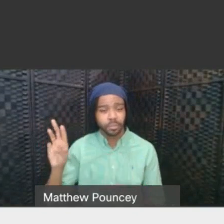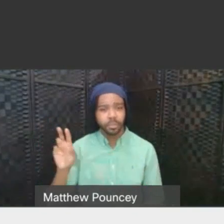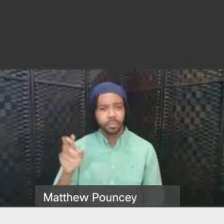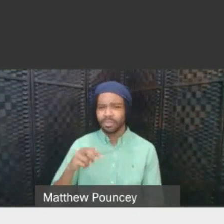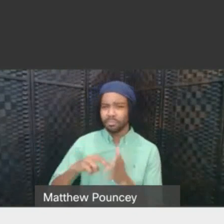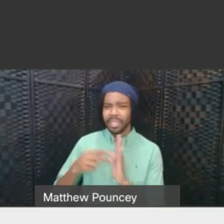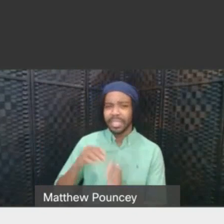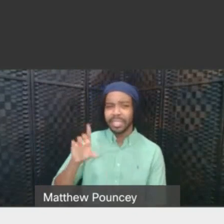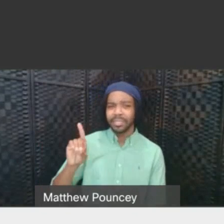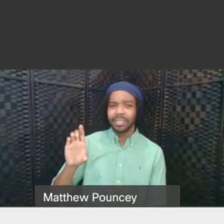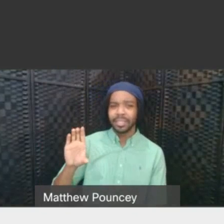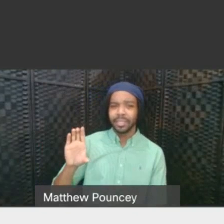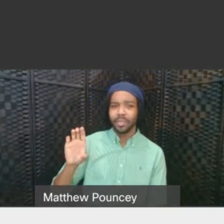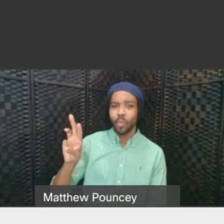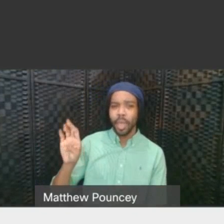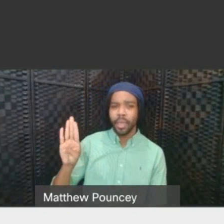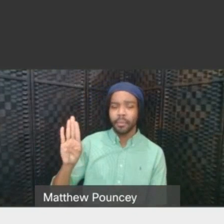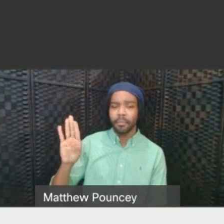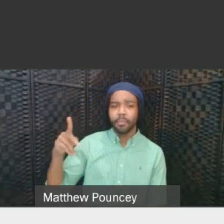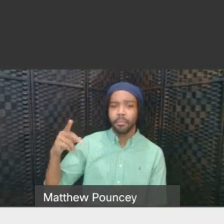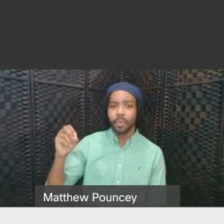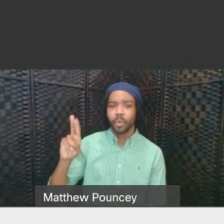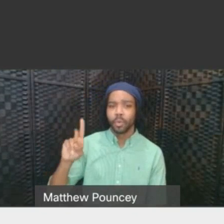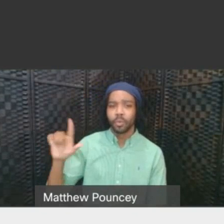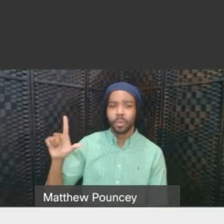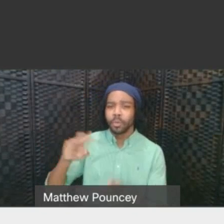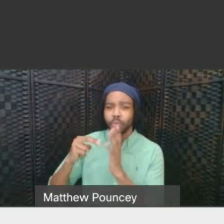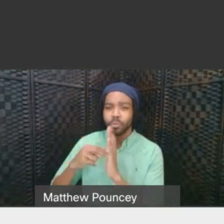that MMIS?